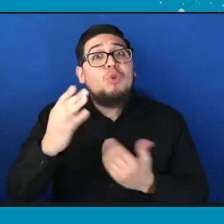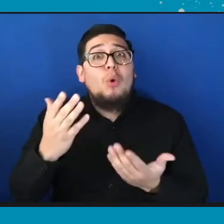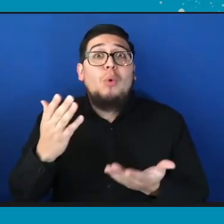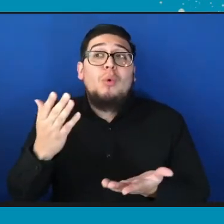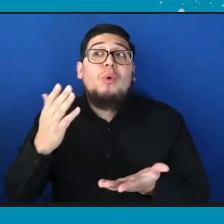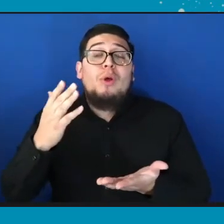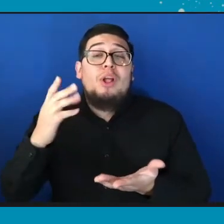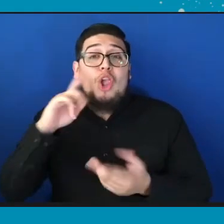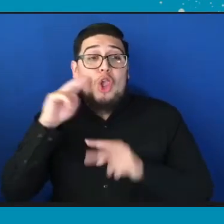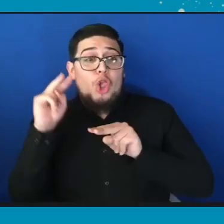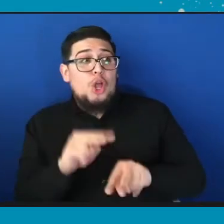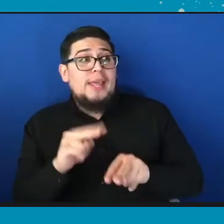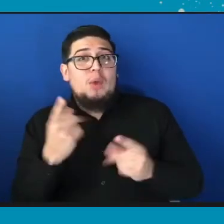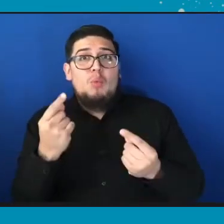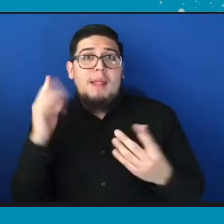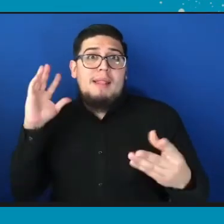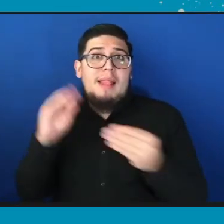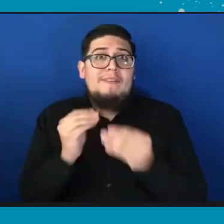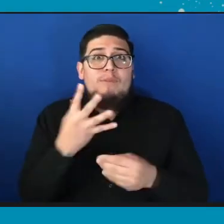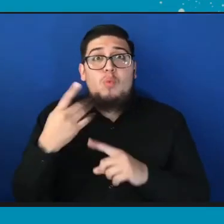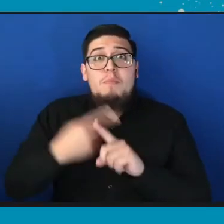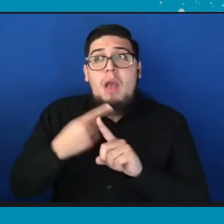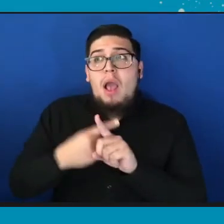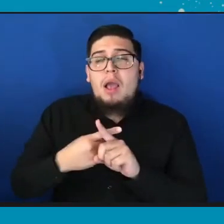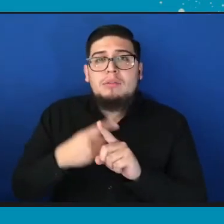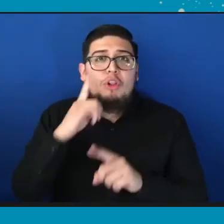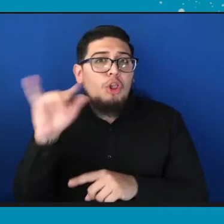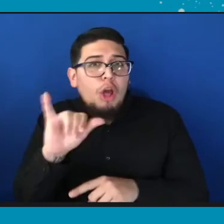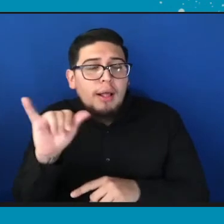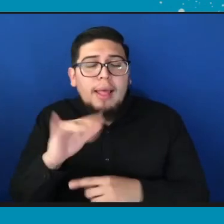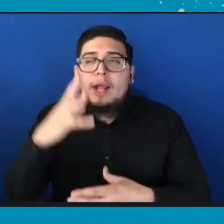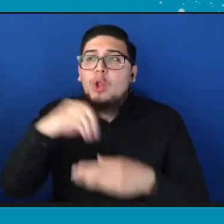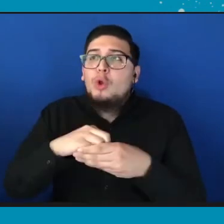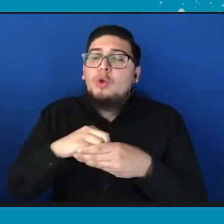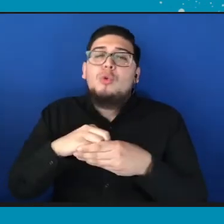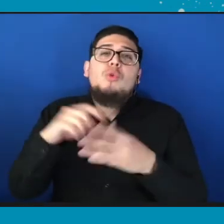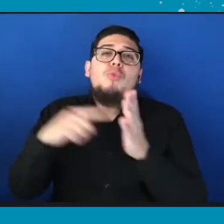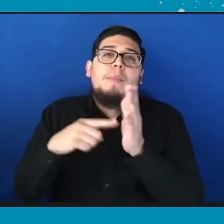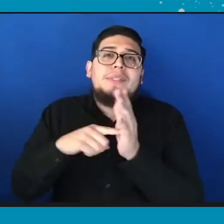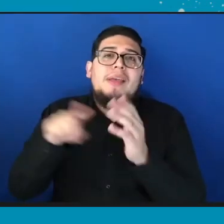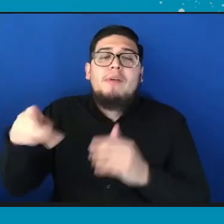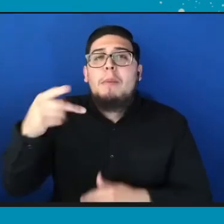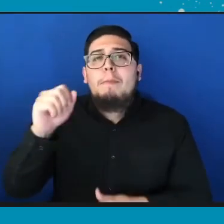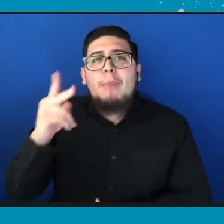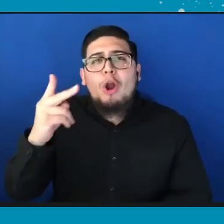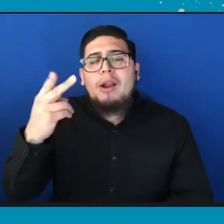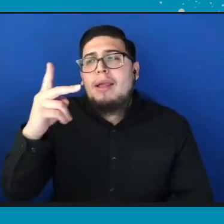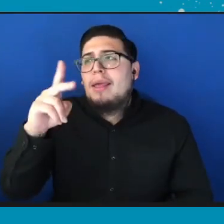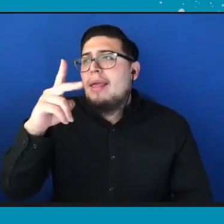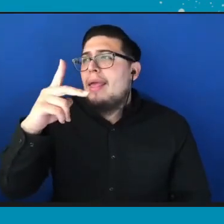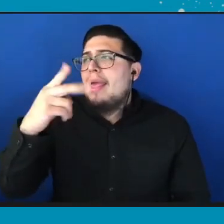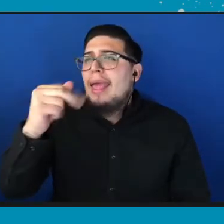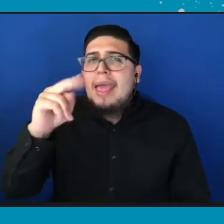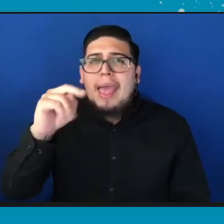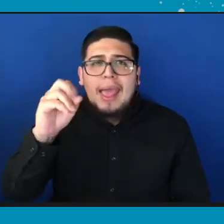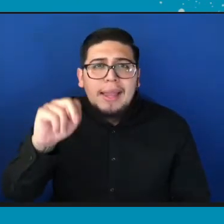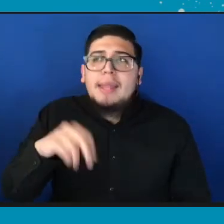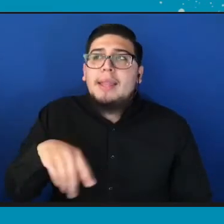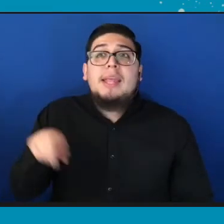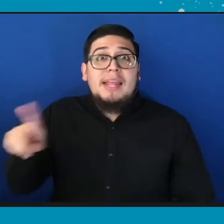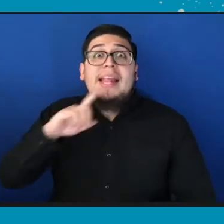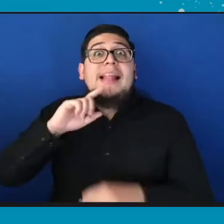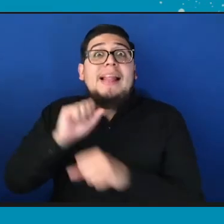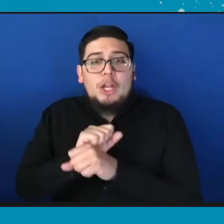has been, including the arrest of Representative Park Cannon, right, who was literally doing